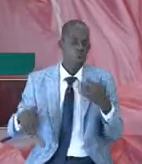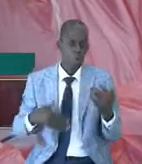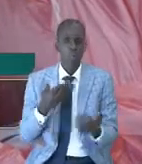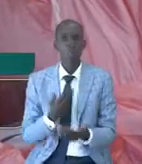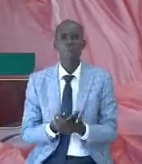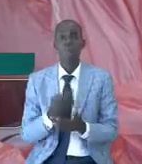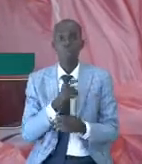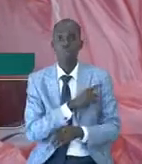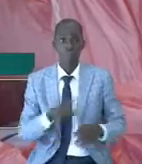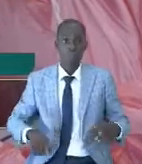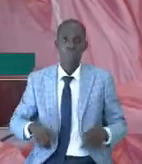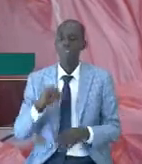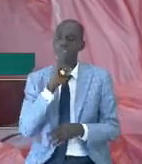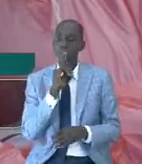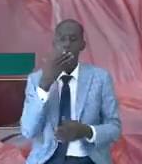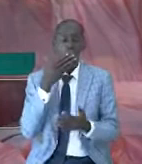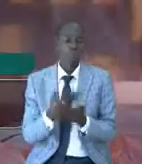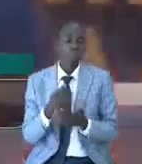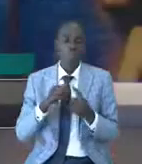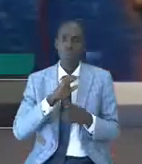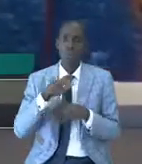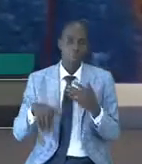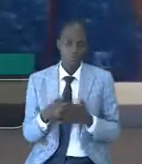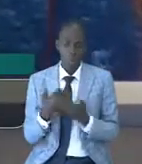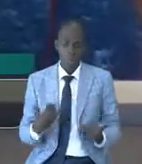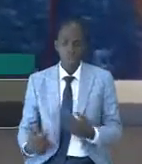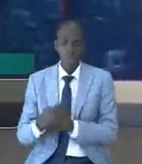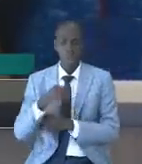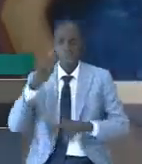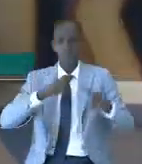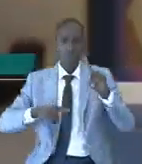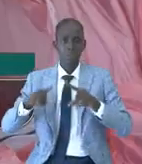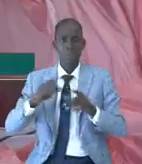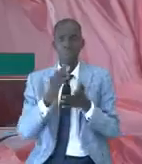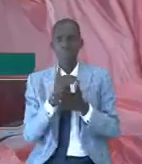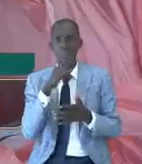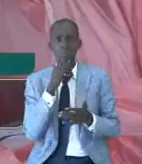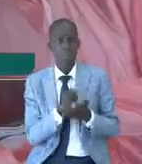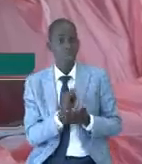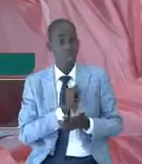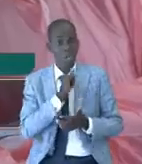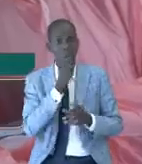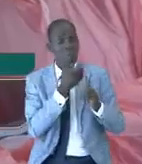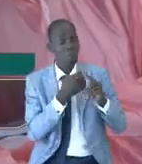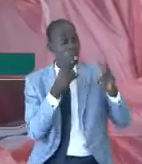The Lord is good to all. Somebody there says, I'm coming from a village. The Lord is good